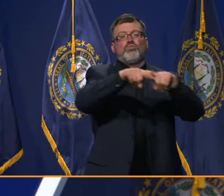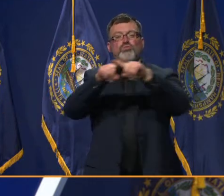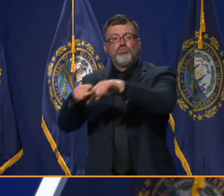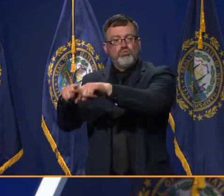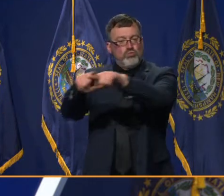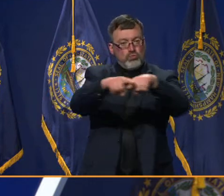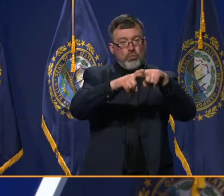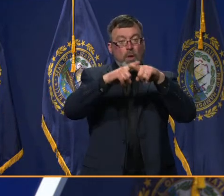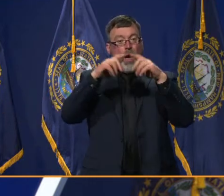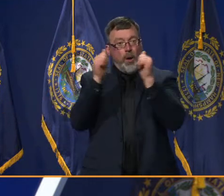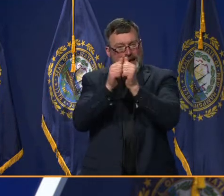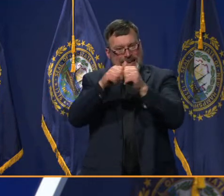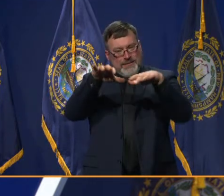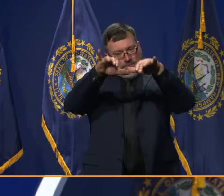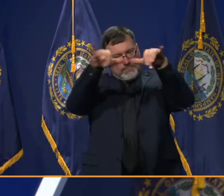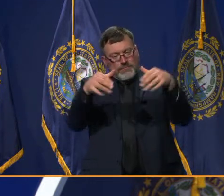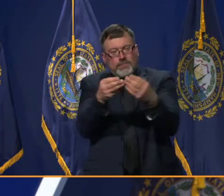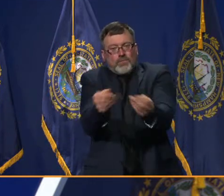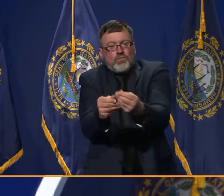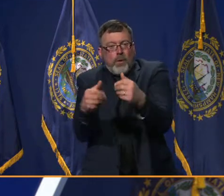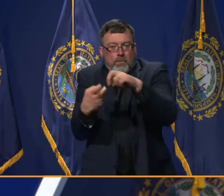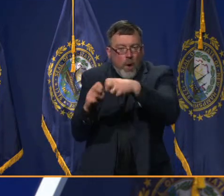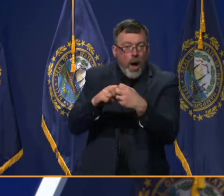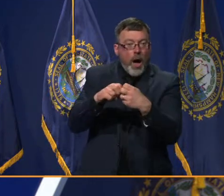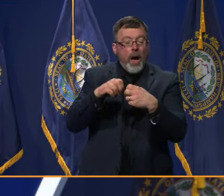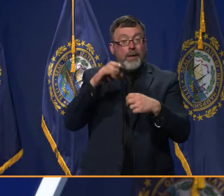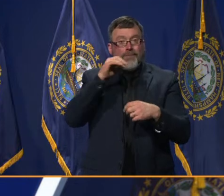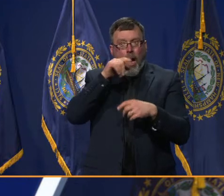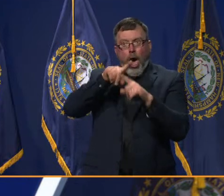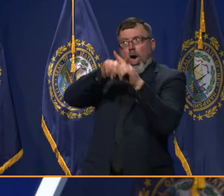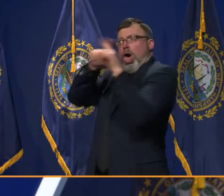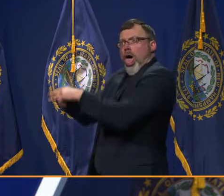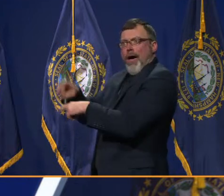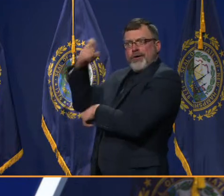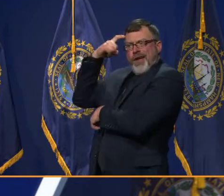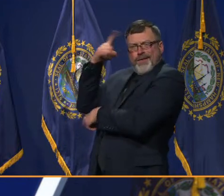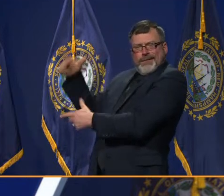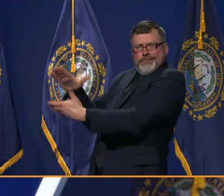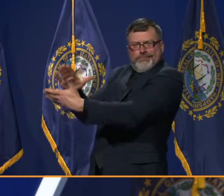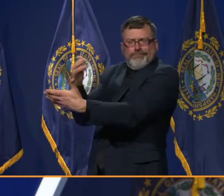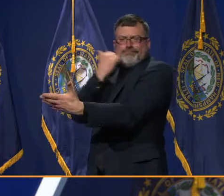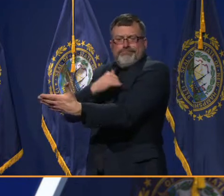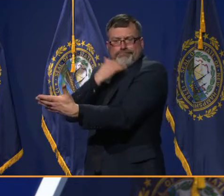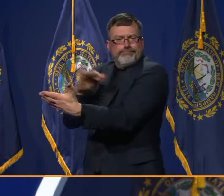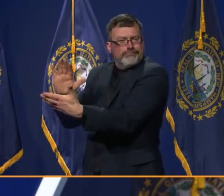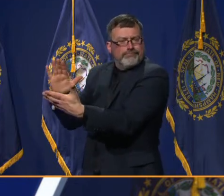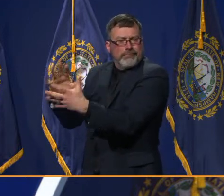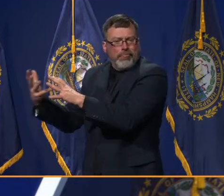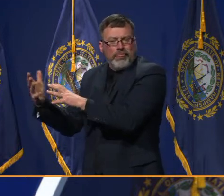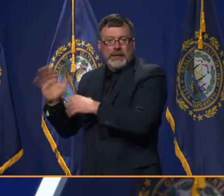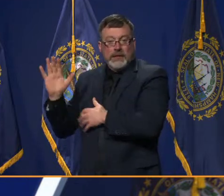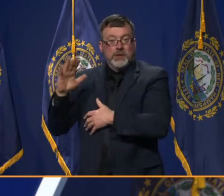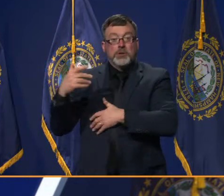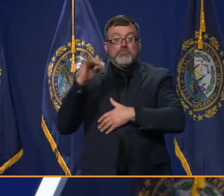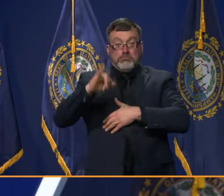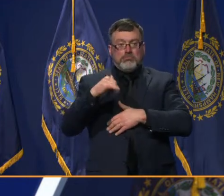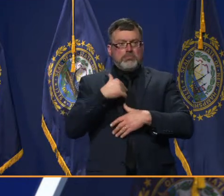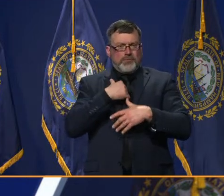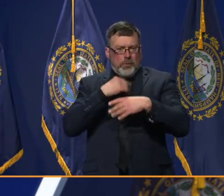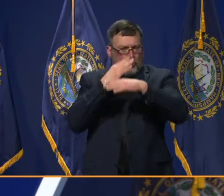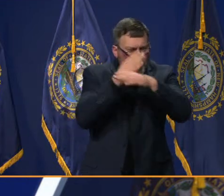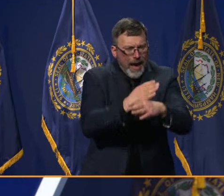government. This is why we protect and we treasure our local control. It's the foundation